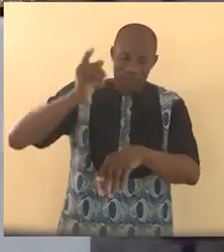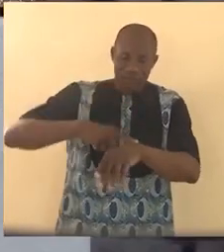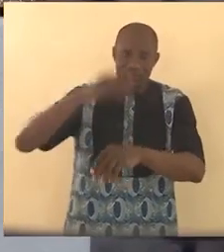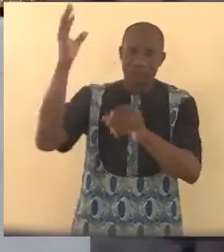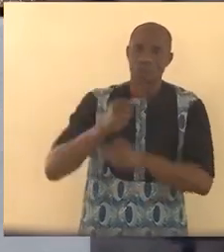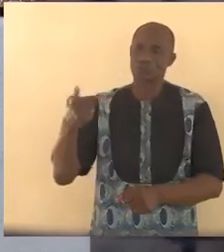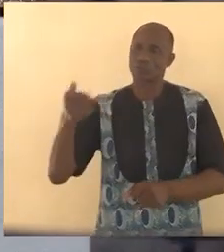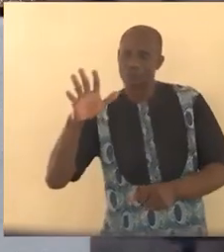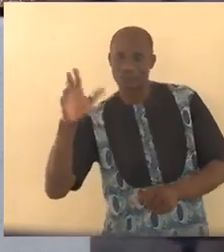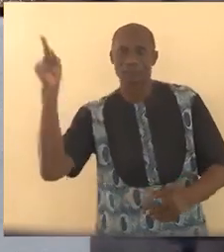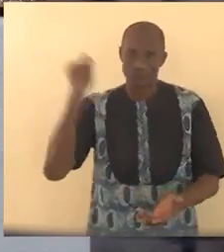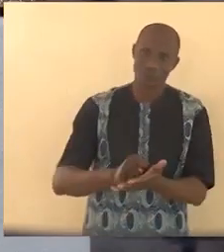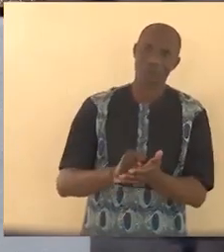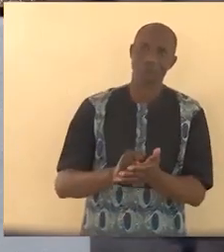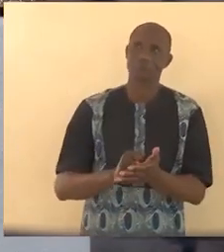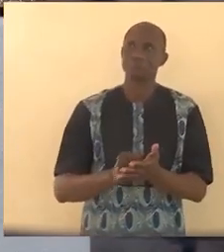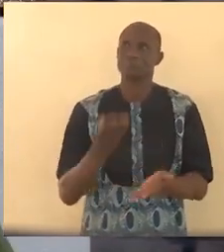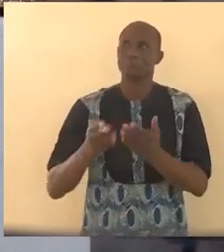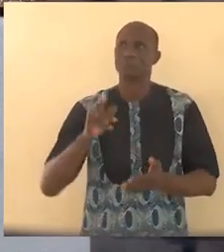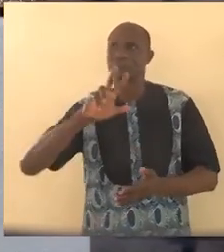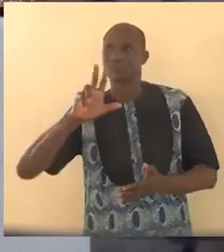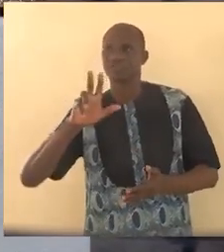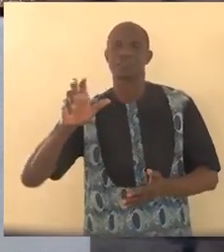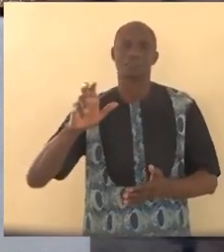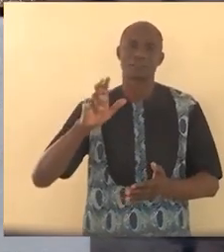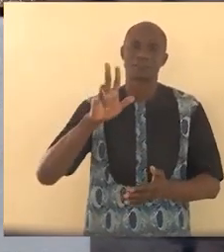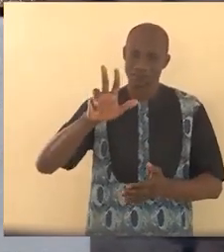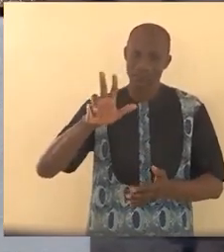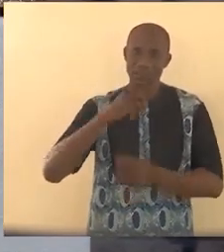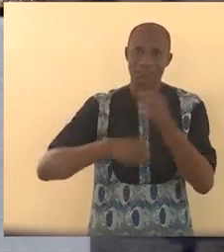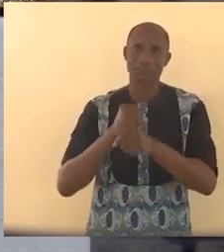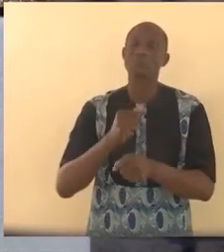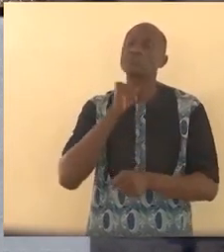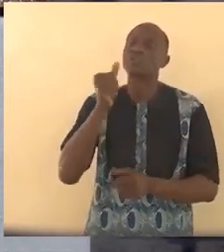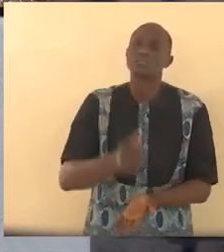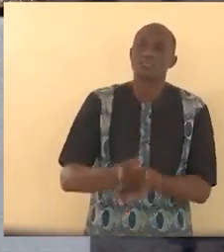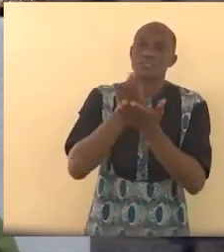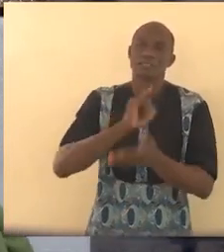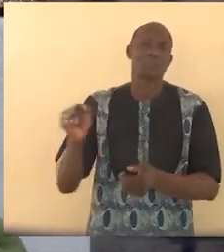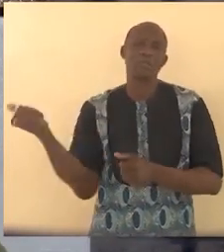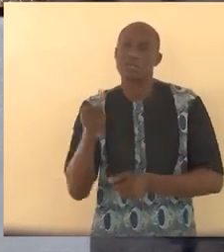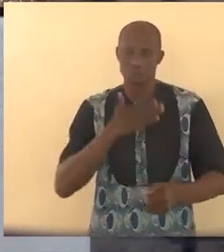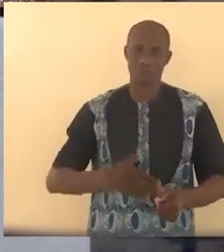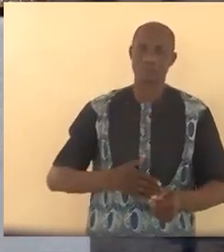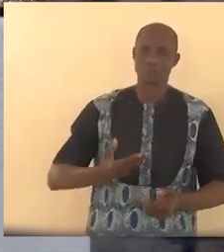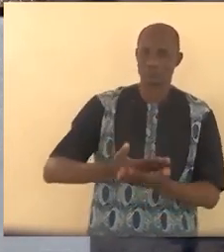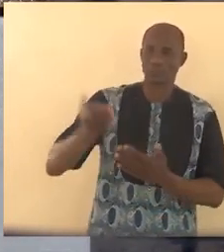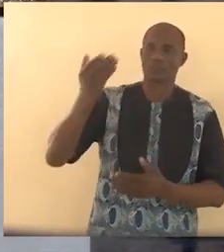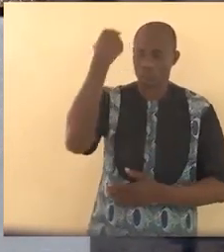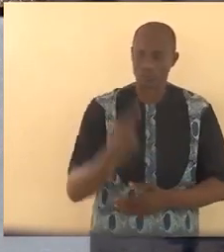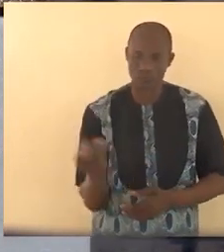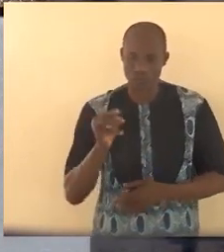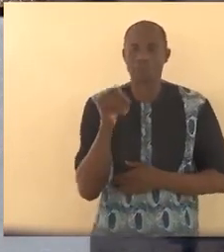and getting 500,000, maybe only 2-3 years, he is not helping anybody. Instead, he's spending it all on